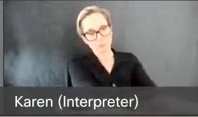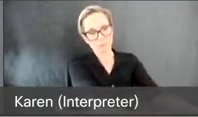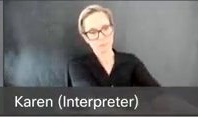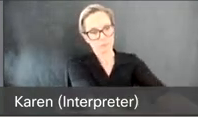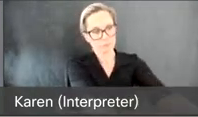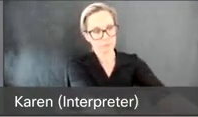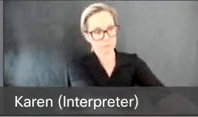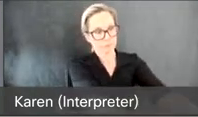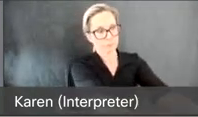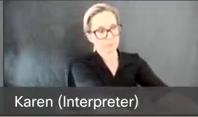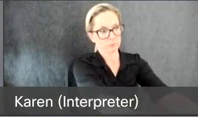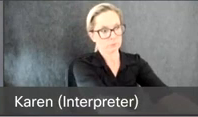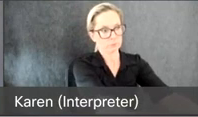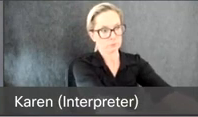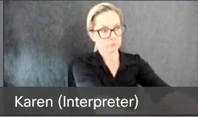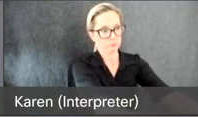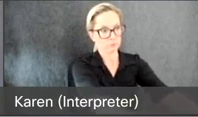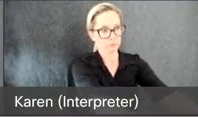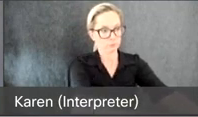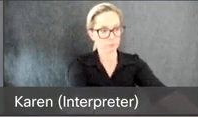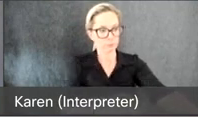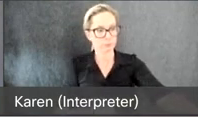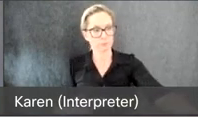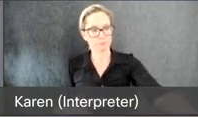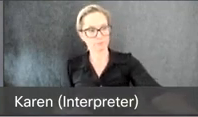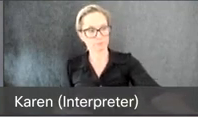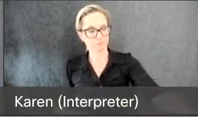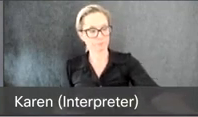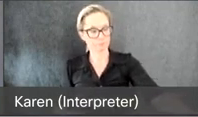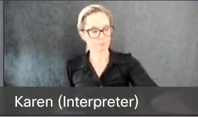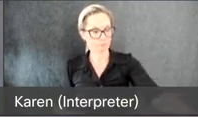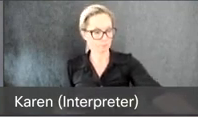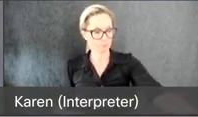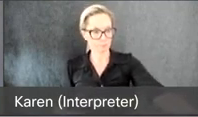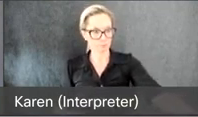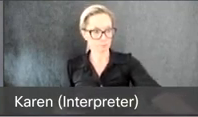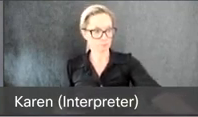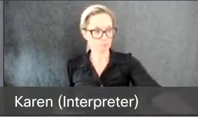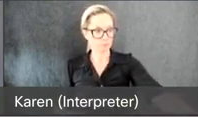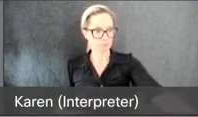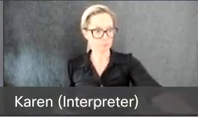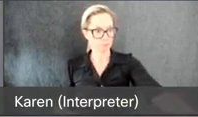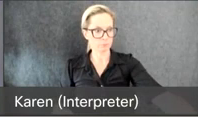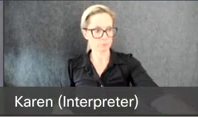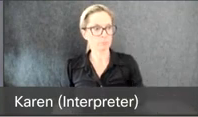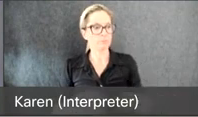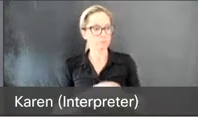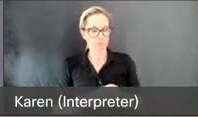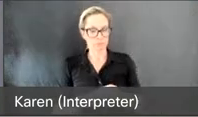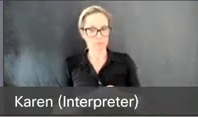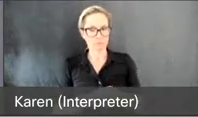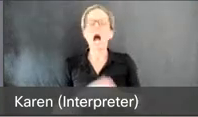So you've done all the research, you've done your homework, you've done your research, and you are like, okay, I am going to pick Acme